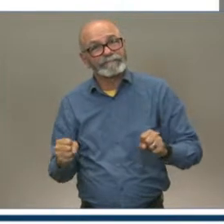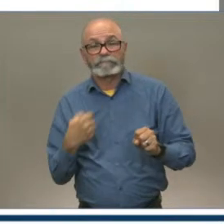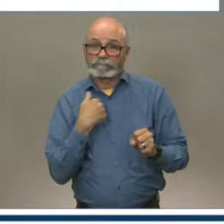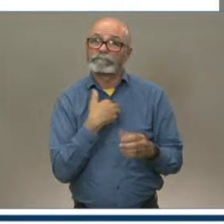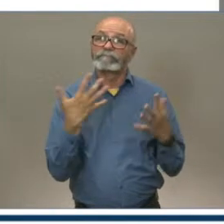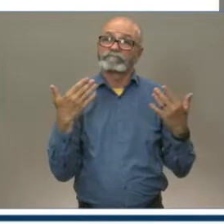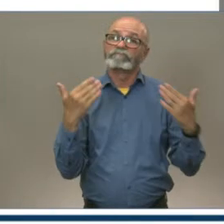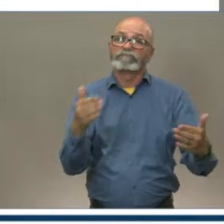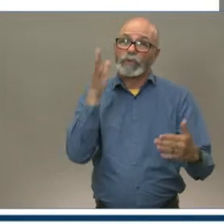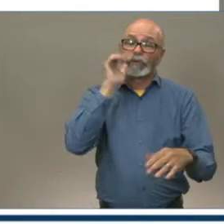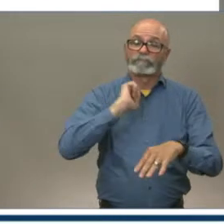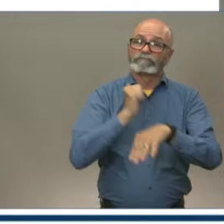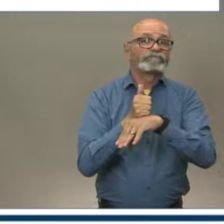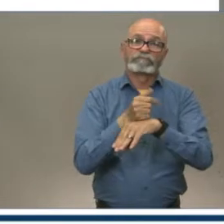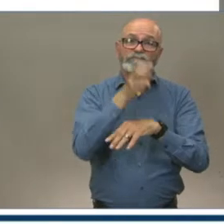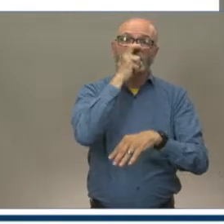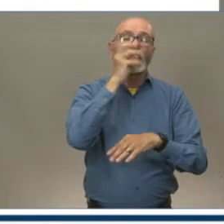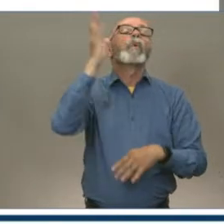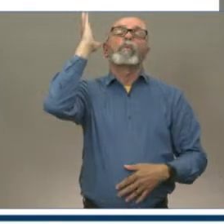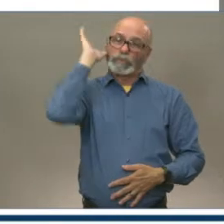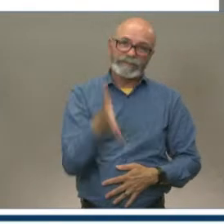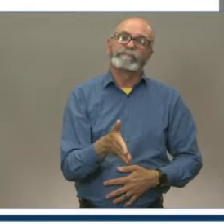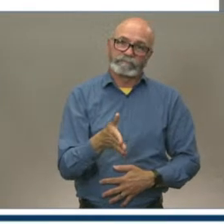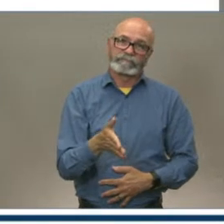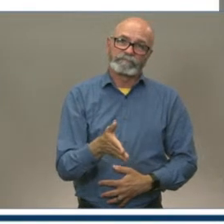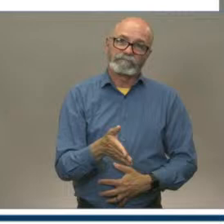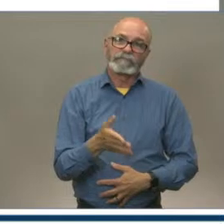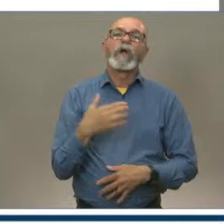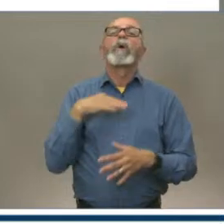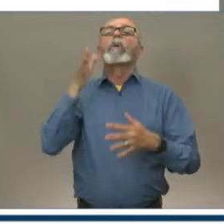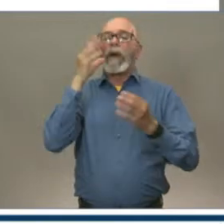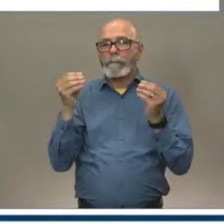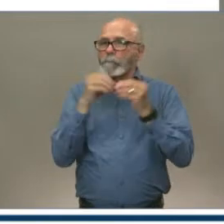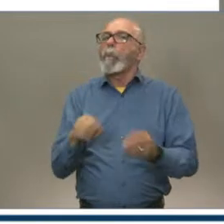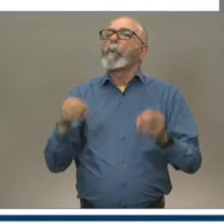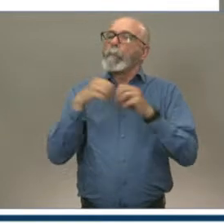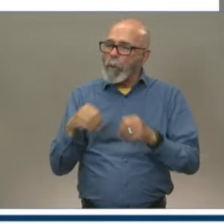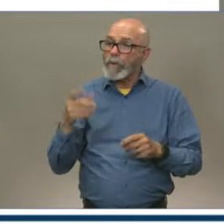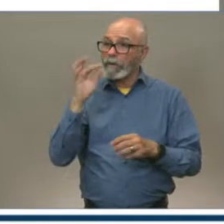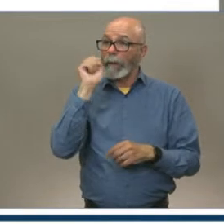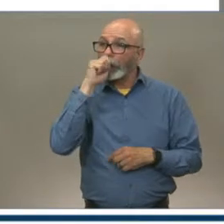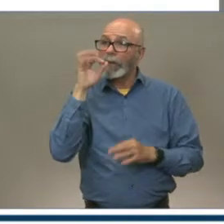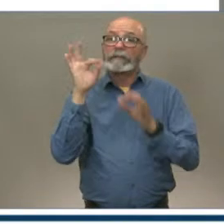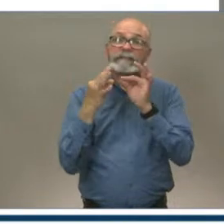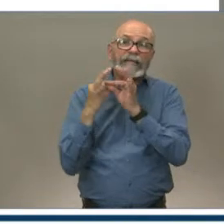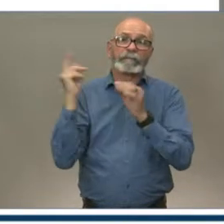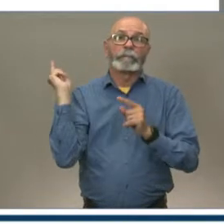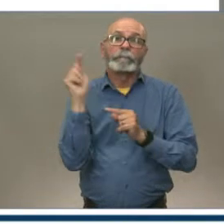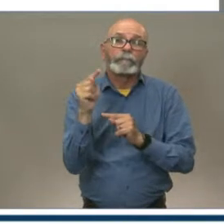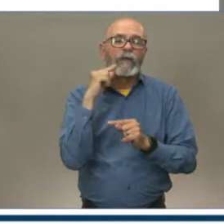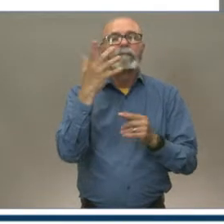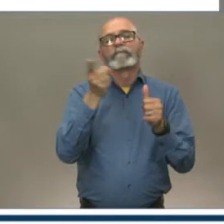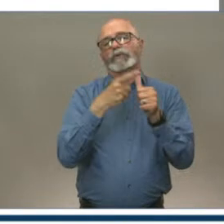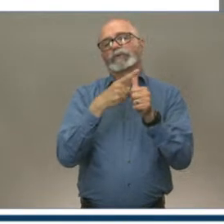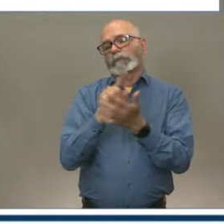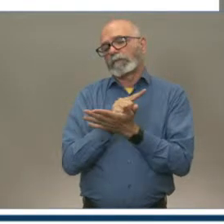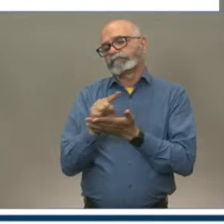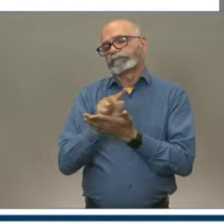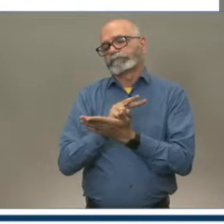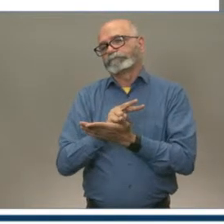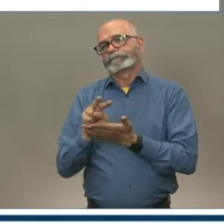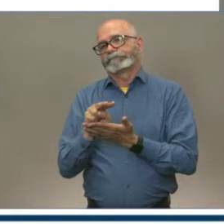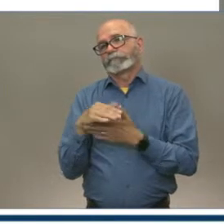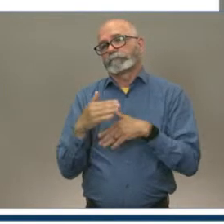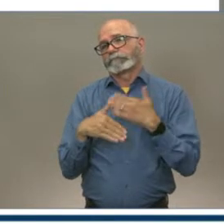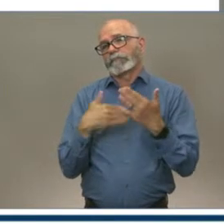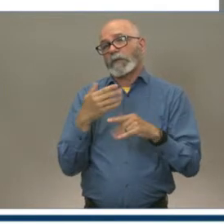can ensure access to testing and vaccine. But ultimately the path this takes in the next few weeks is up to each and every Nova